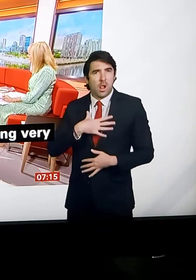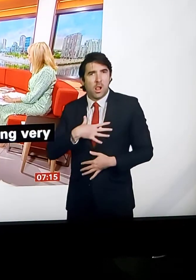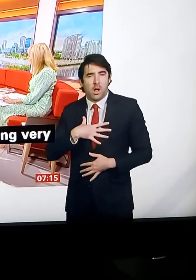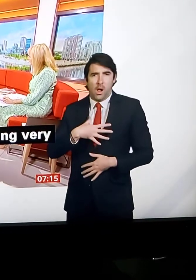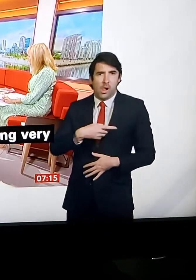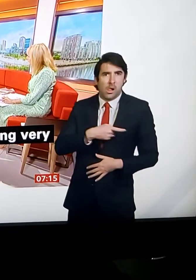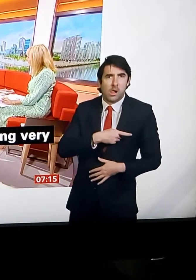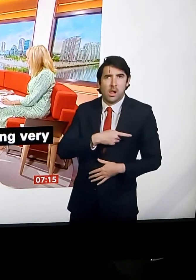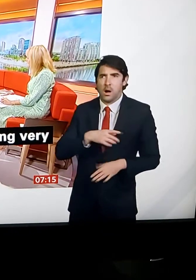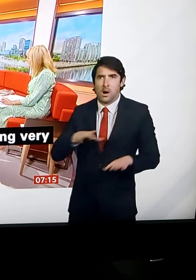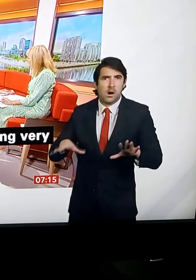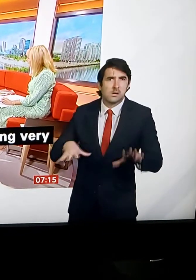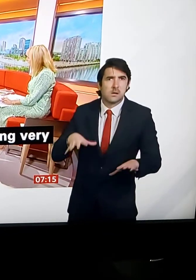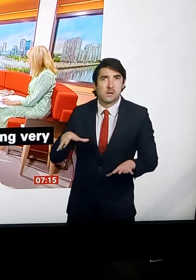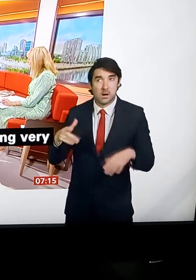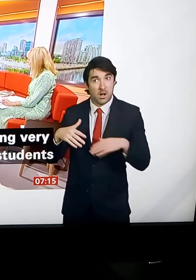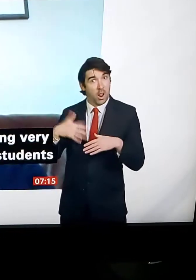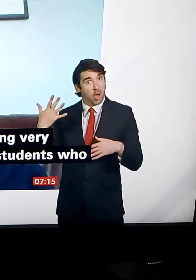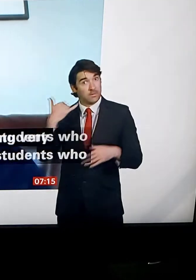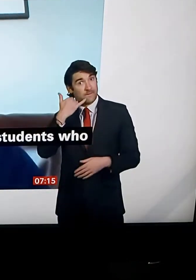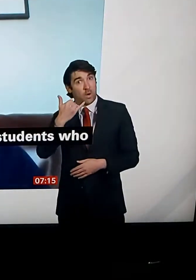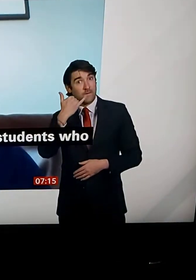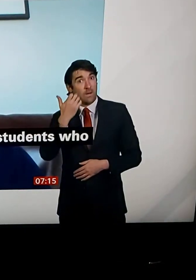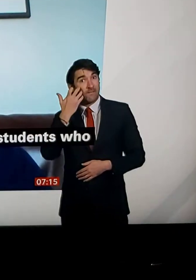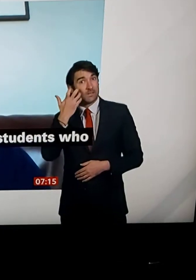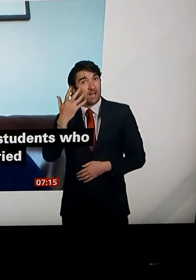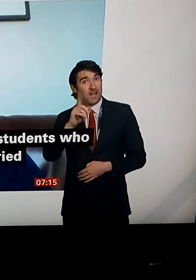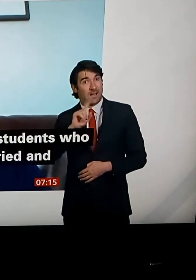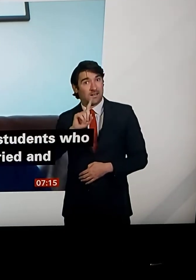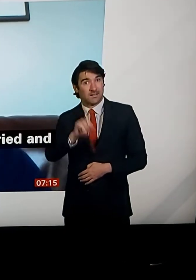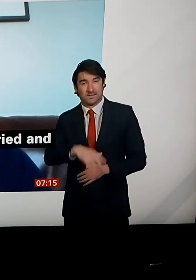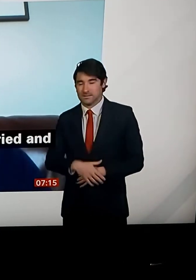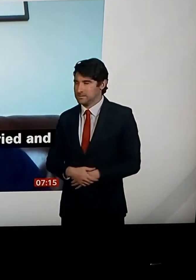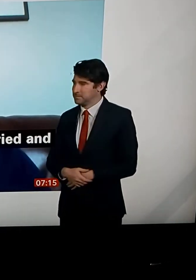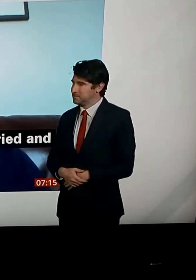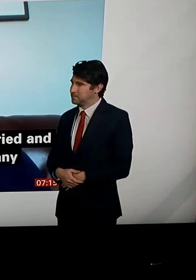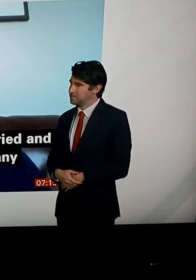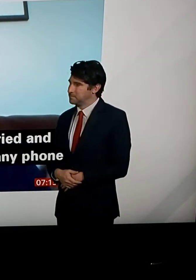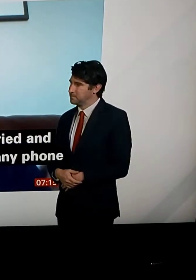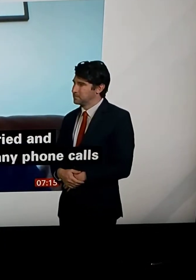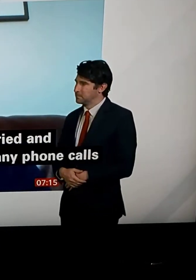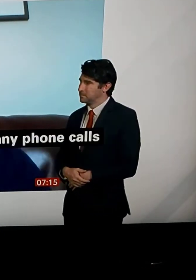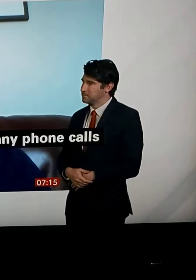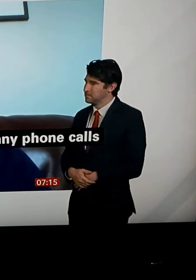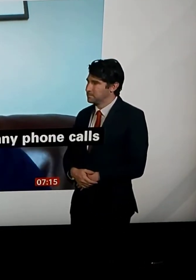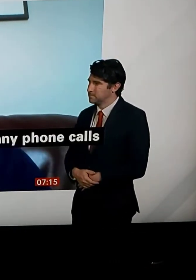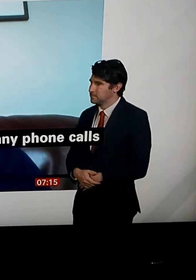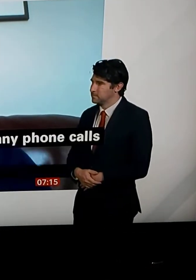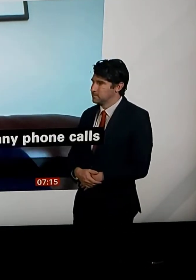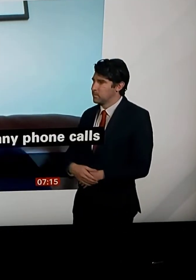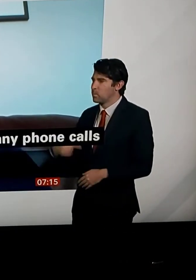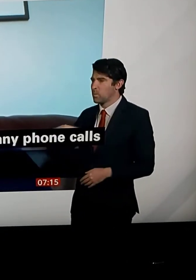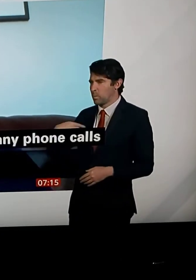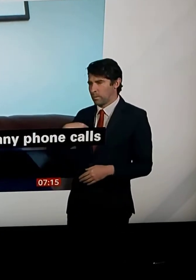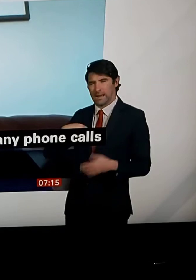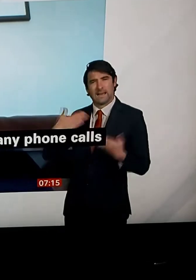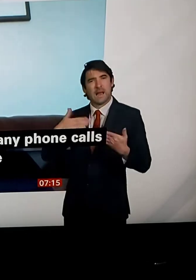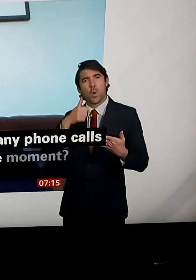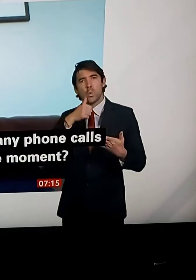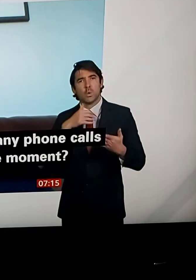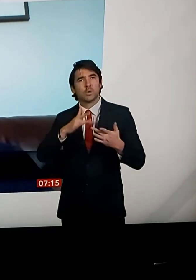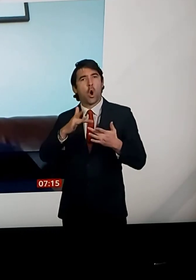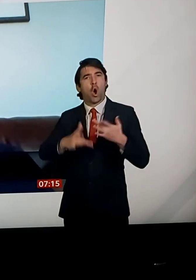calls are you getting at the moment? So as an institution, we've extended our online chat service, and we're having